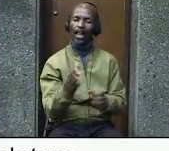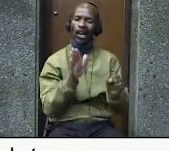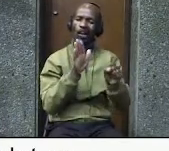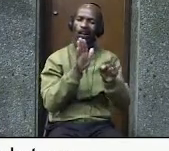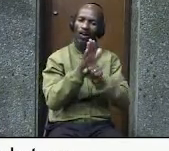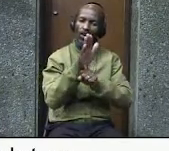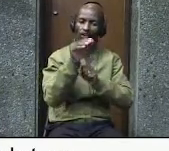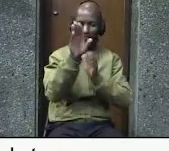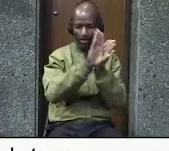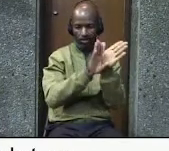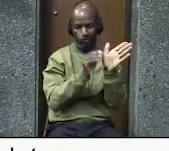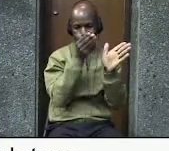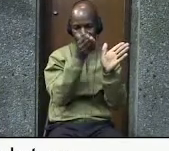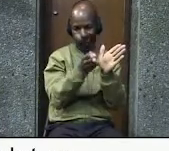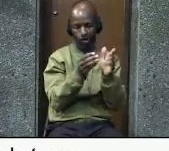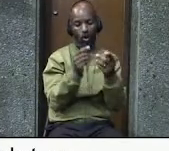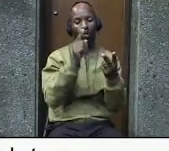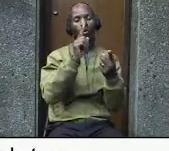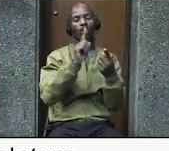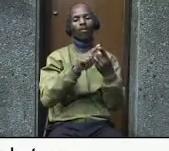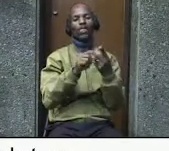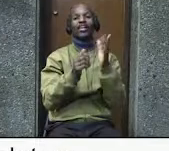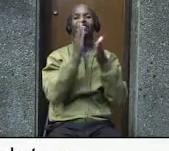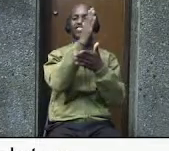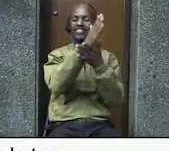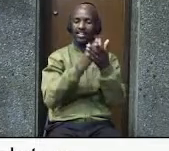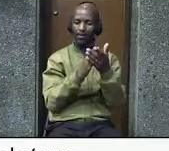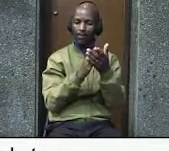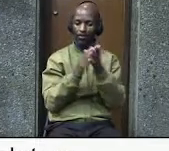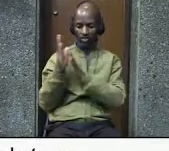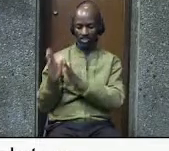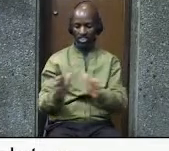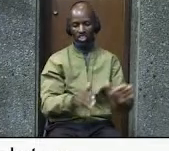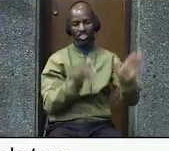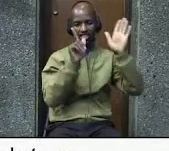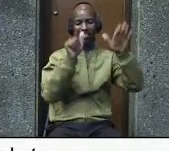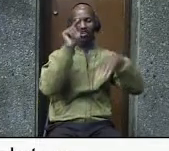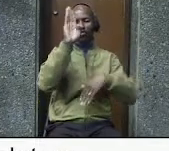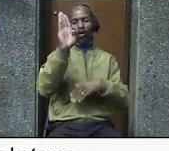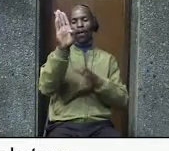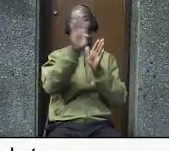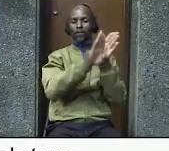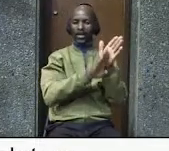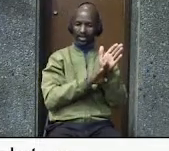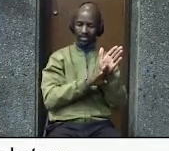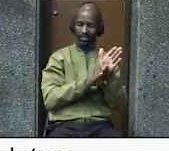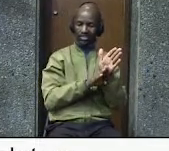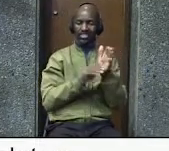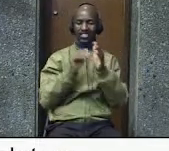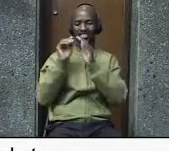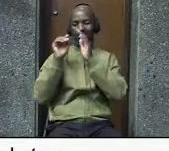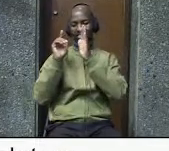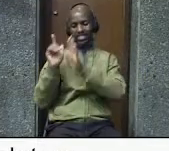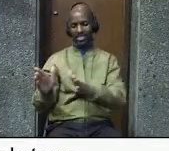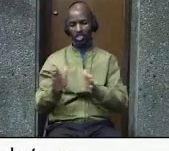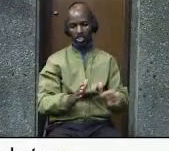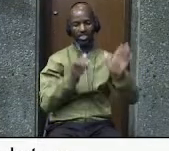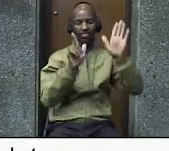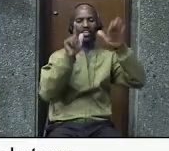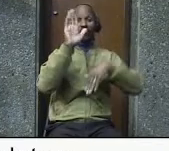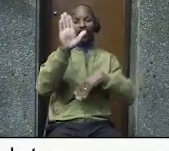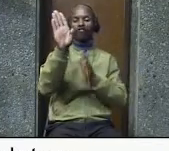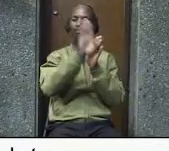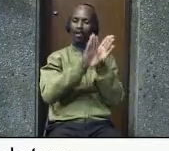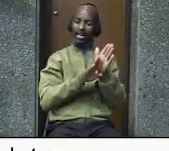of bills, and one of those, some of those are, you know, your Section 74 bills, your Section 75 bills, which